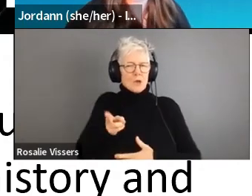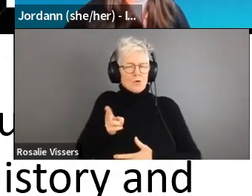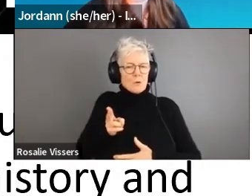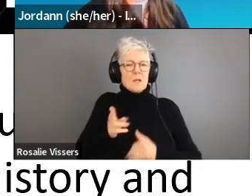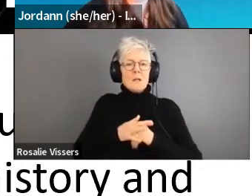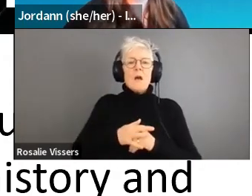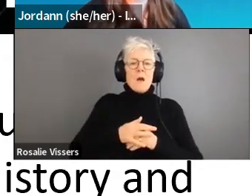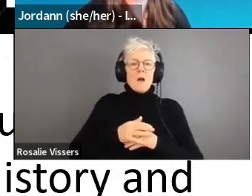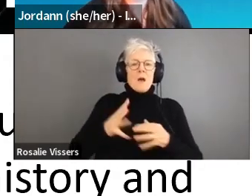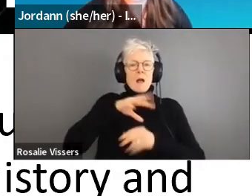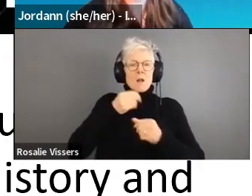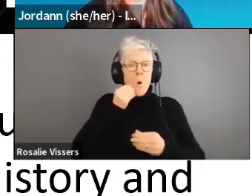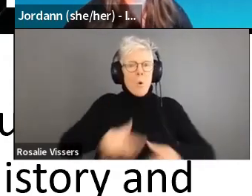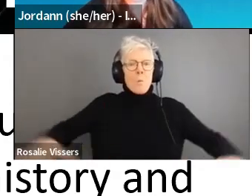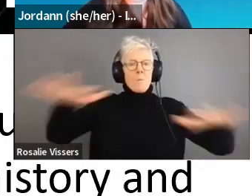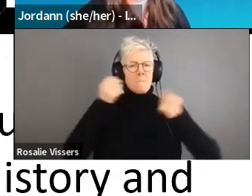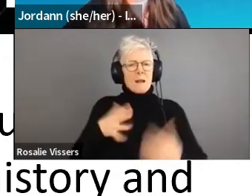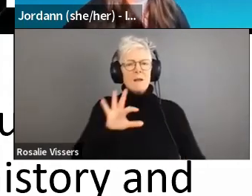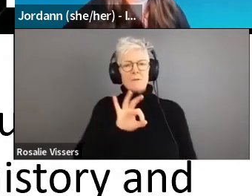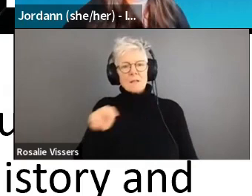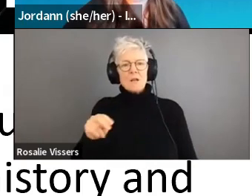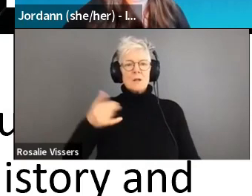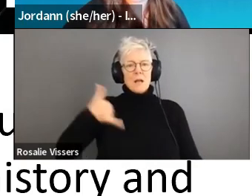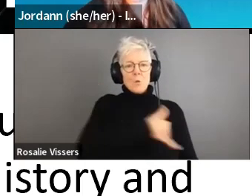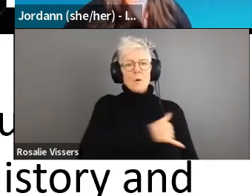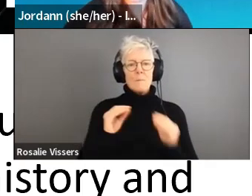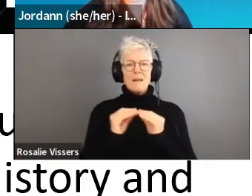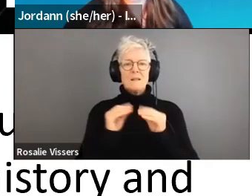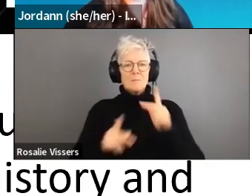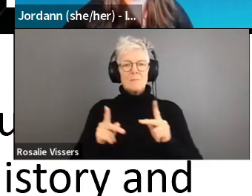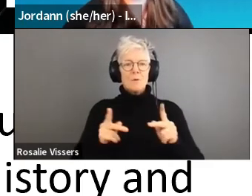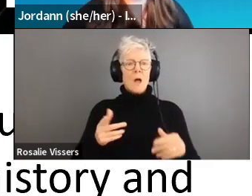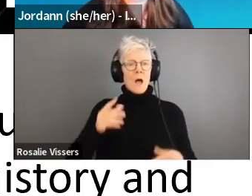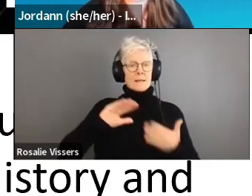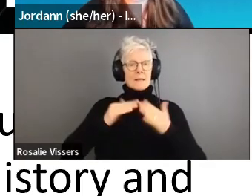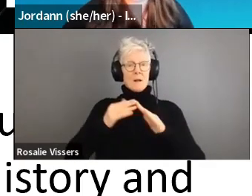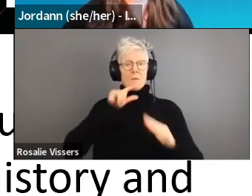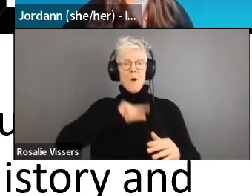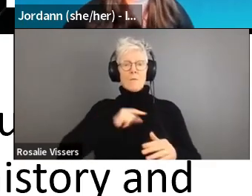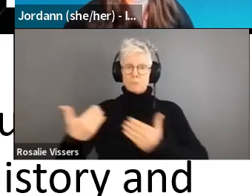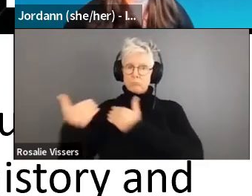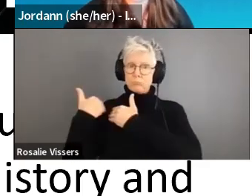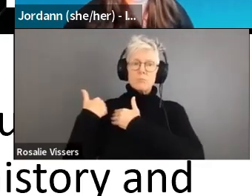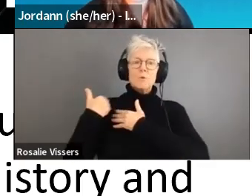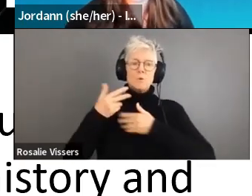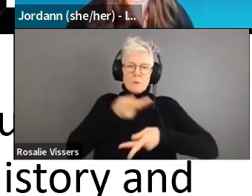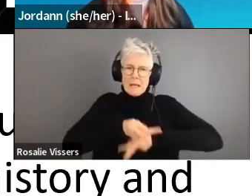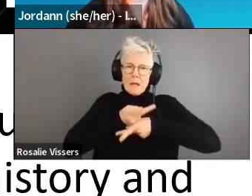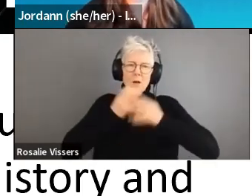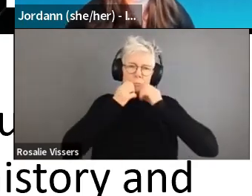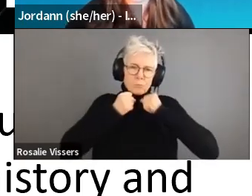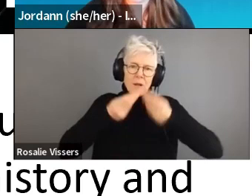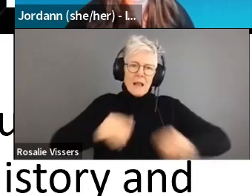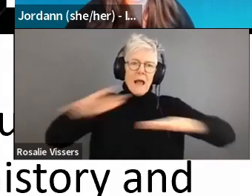Nations, Inuit, and Métis people today. As a city, we have a responsibility for the stewardship of the land on which we live and work, and